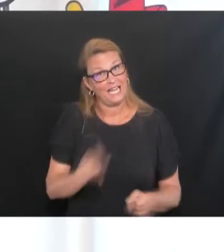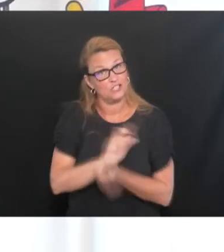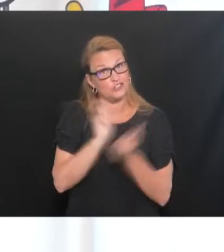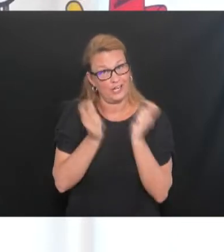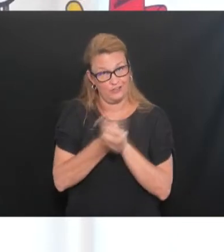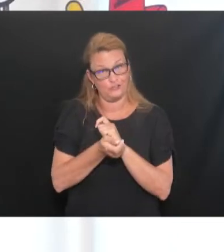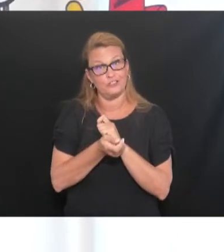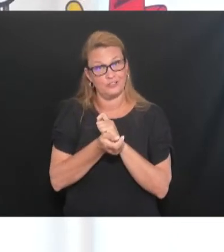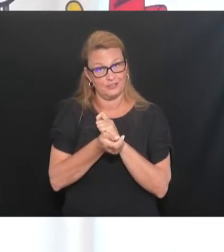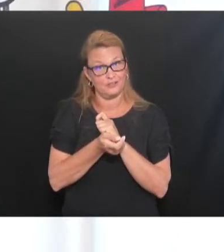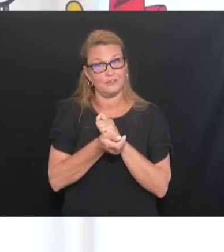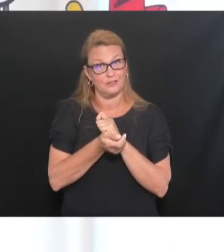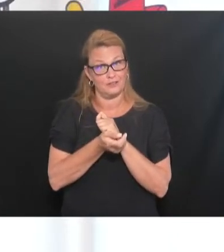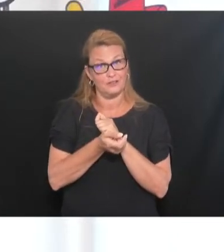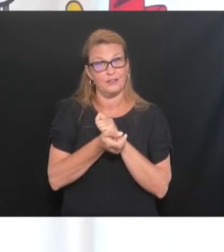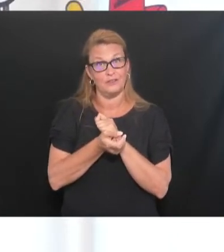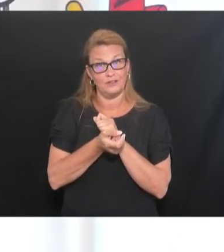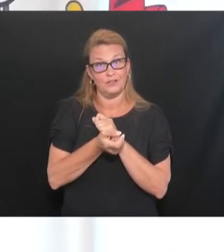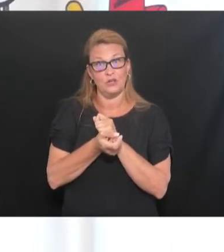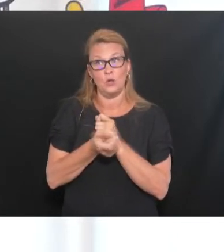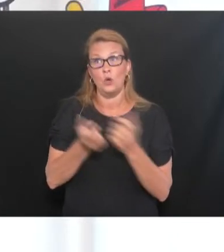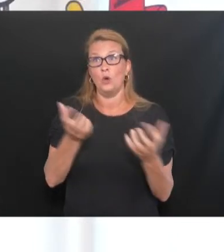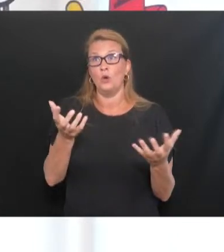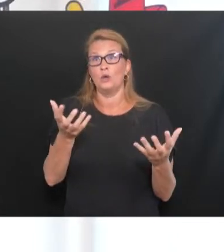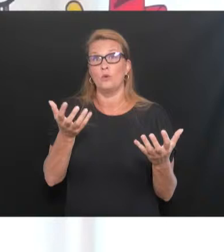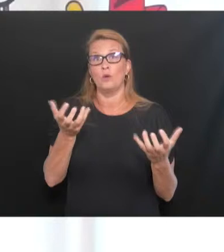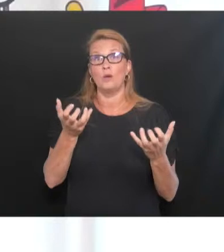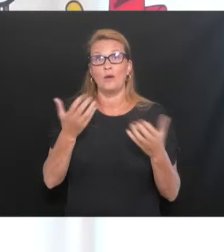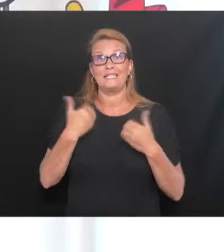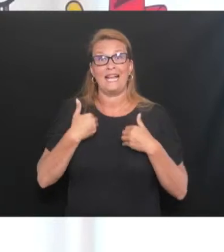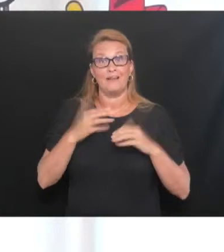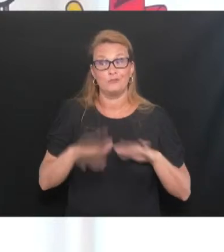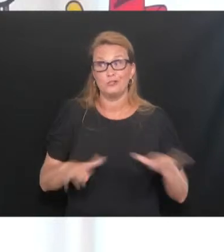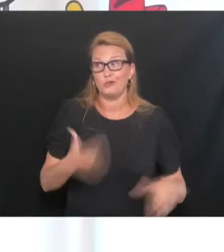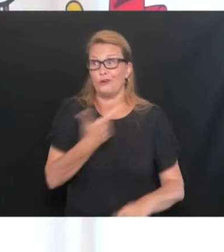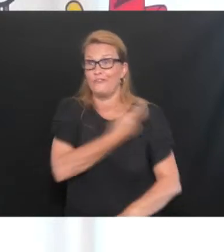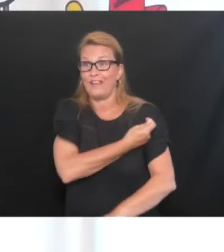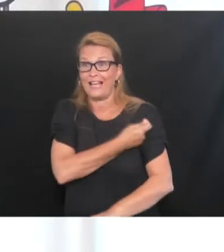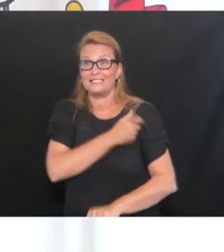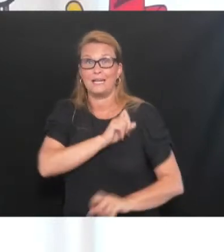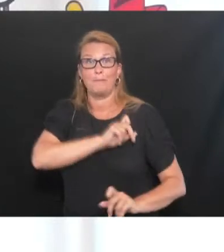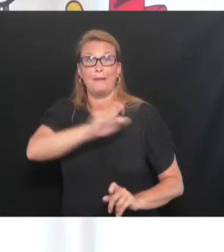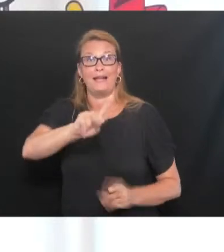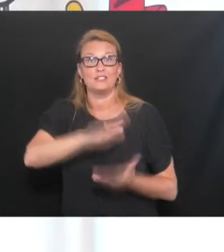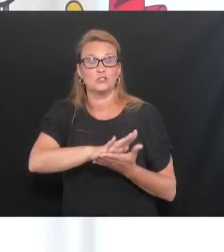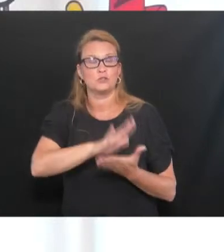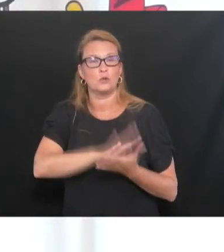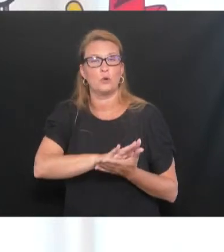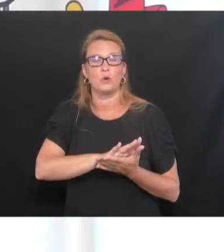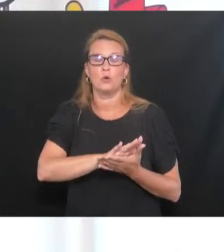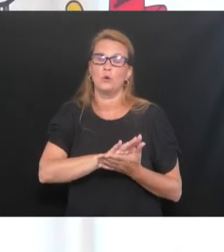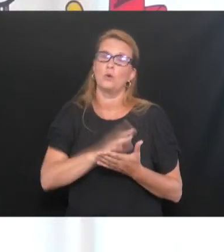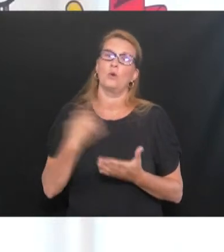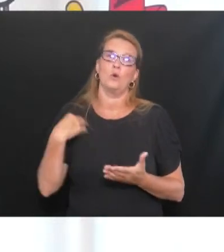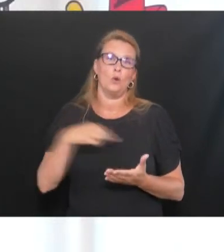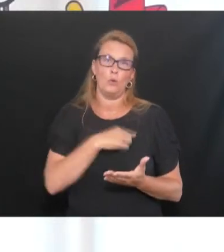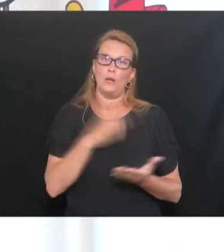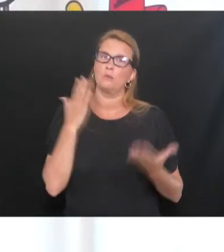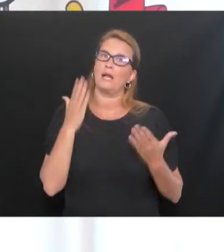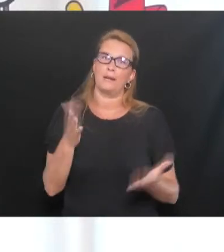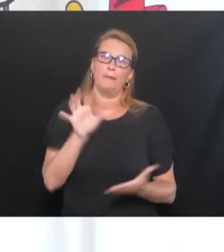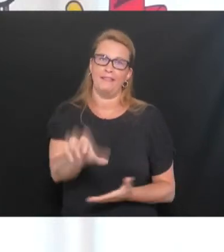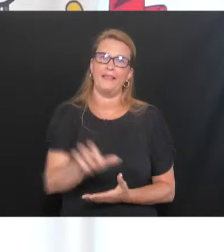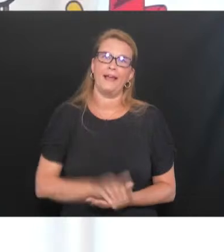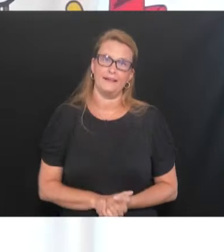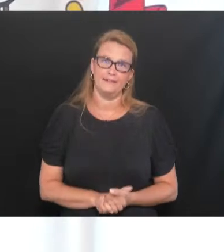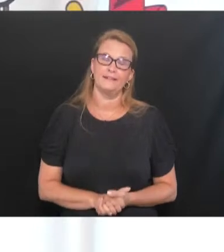change. From the standpoint of getting our kids vaccinated and everything before they go to school and everything, we would highly recommend that.